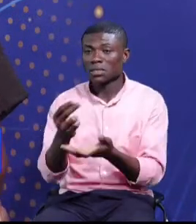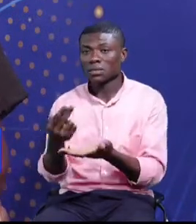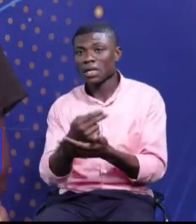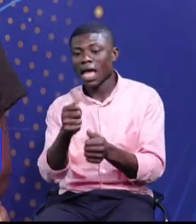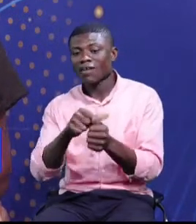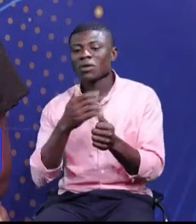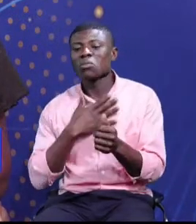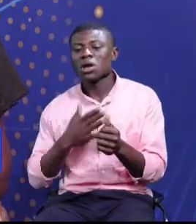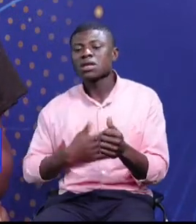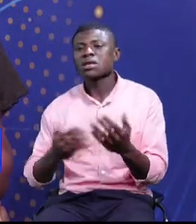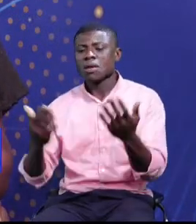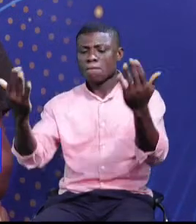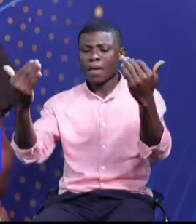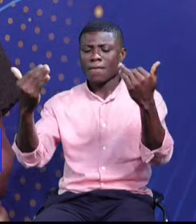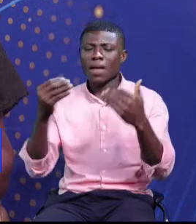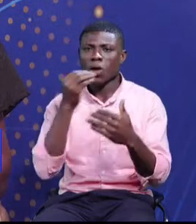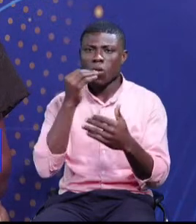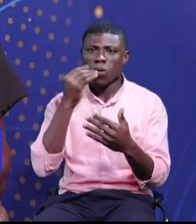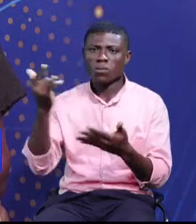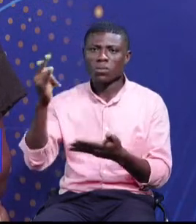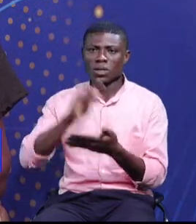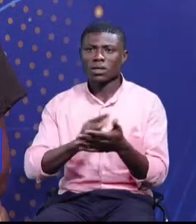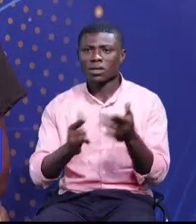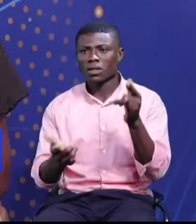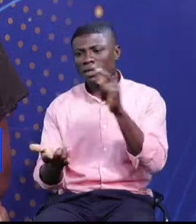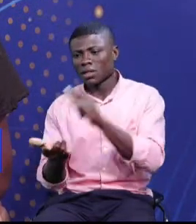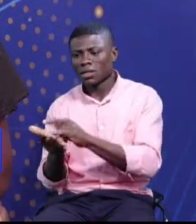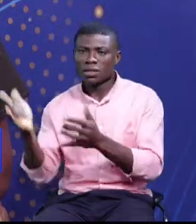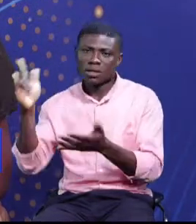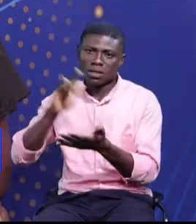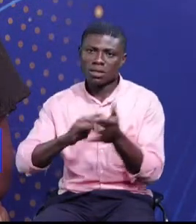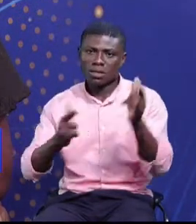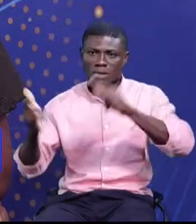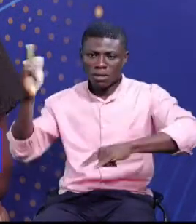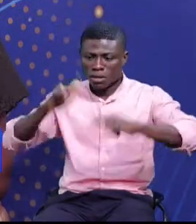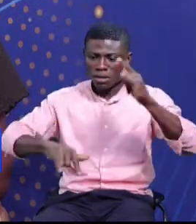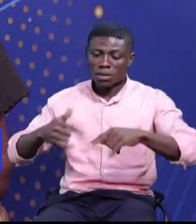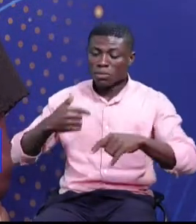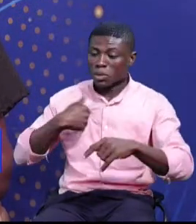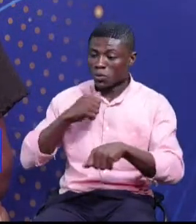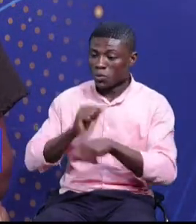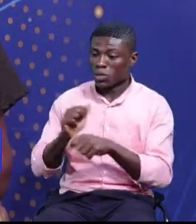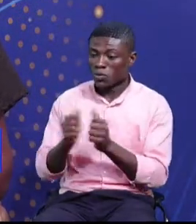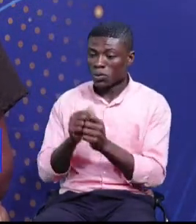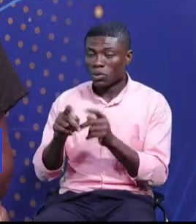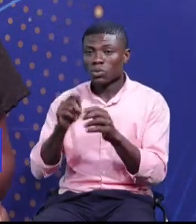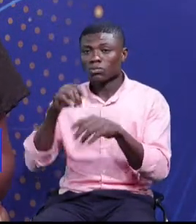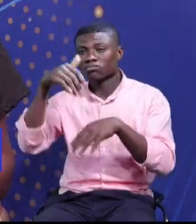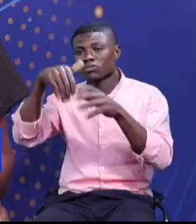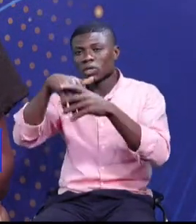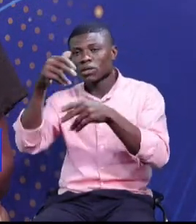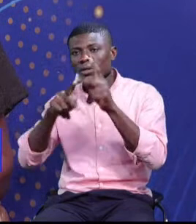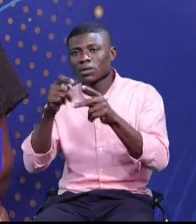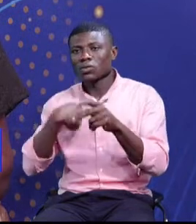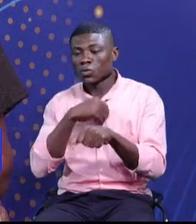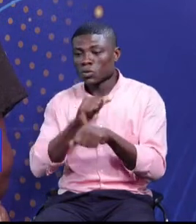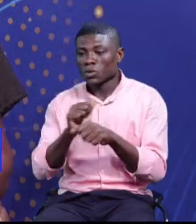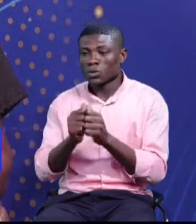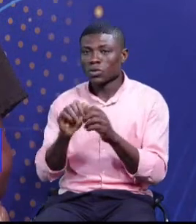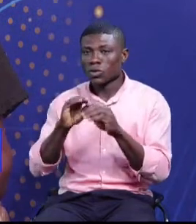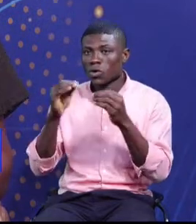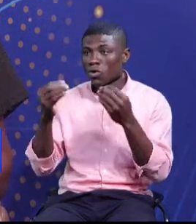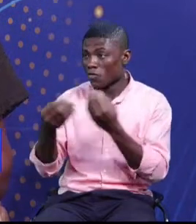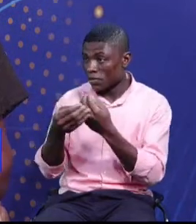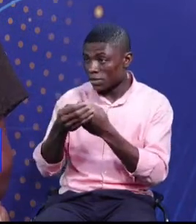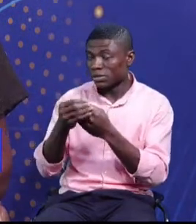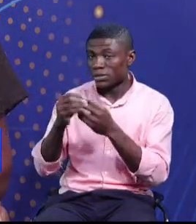back home. So even AHASPRA, the diaspora organization I'm working with, we've been working with the Office of the President, the